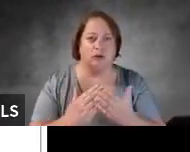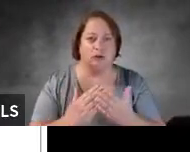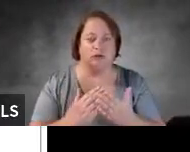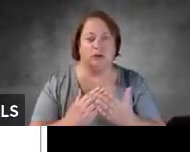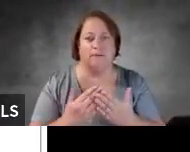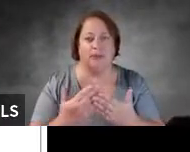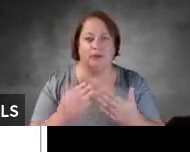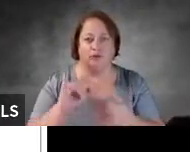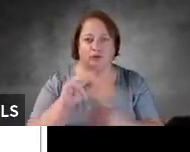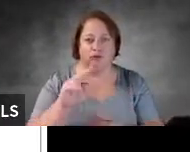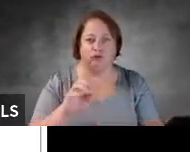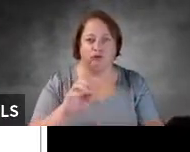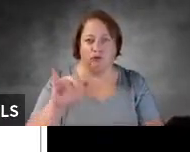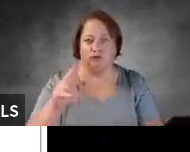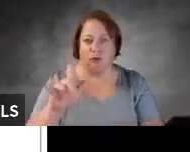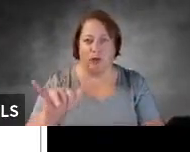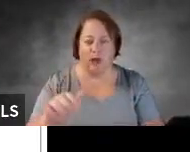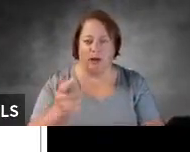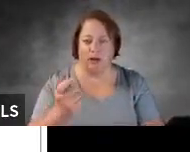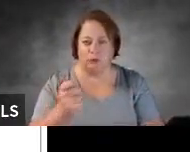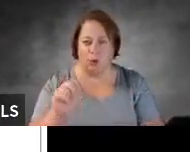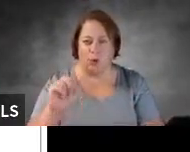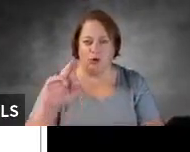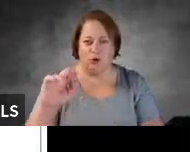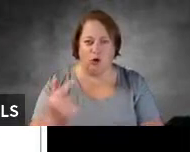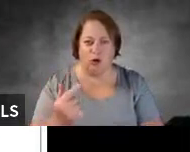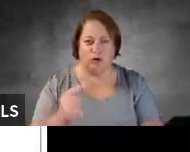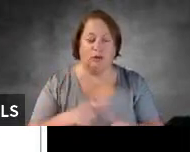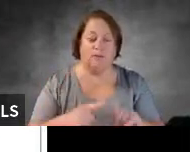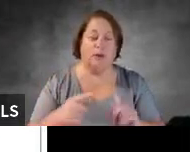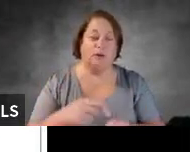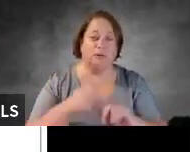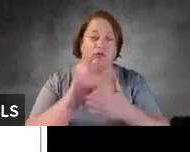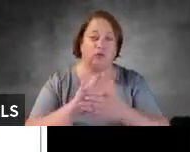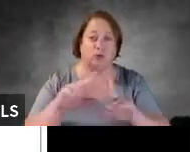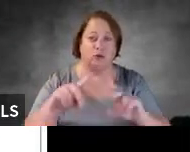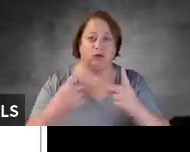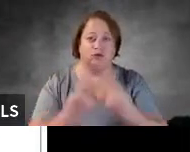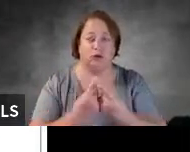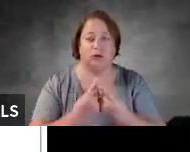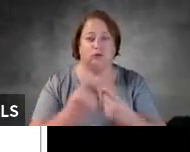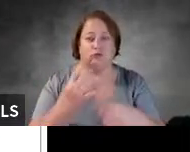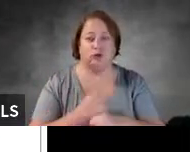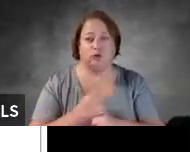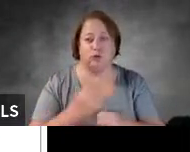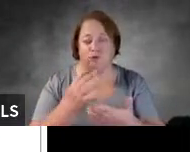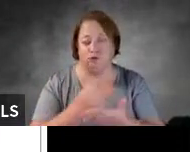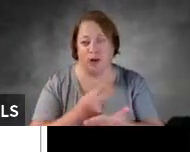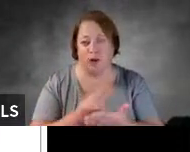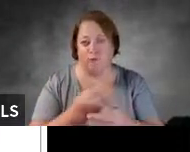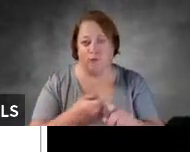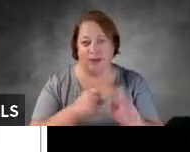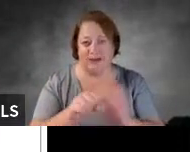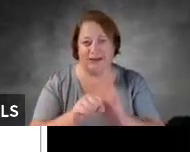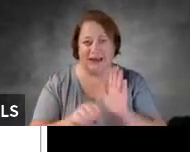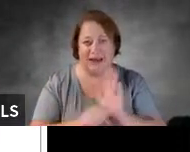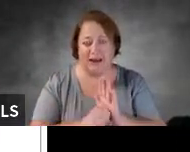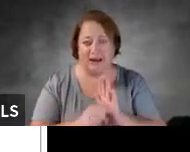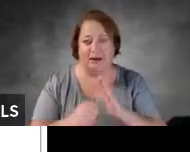in June, July, and then a small one in August. But special school district receives in revenue from the state foundation